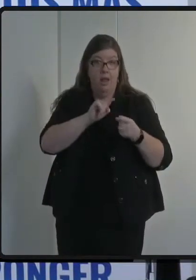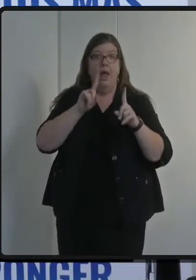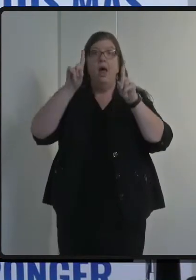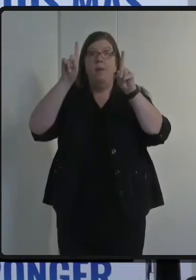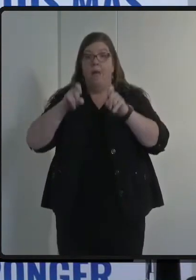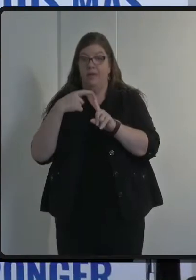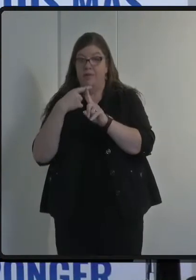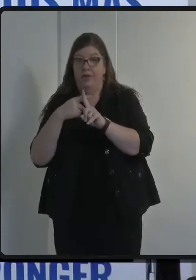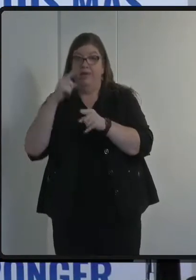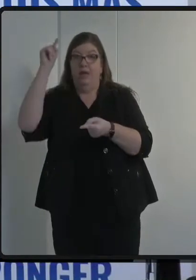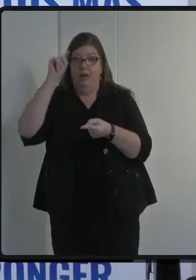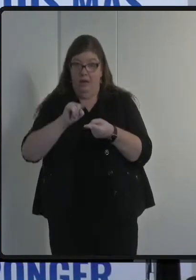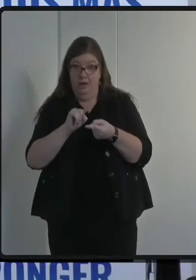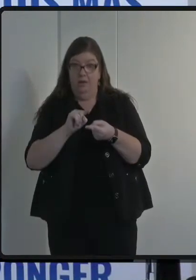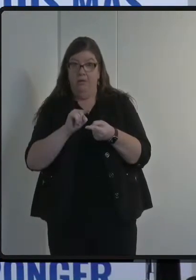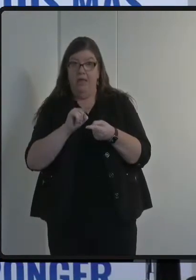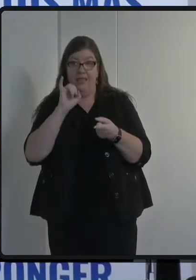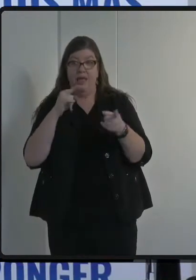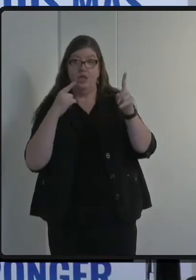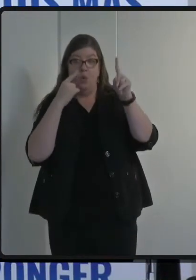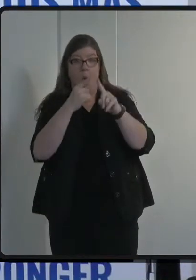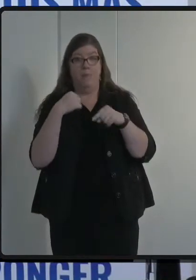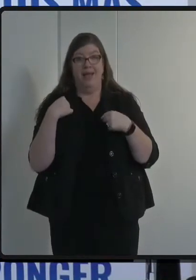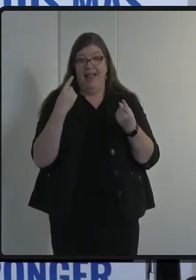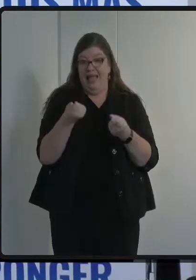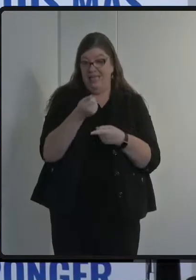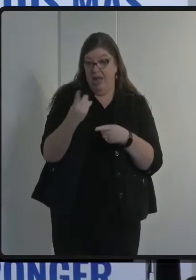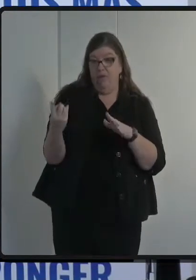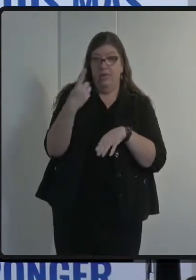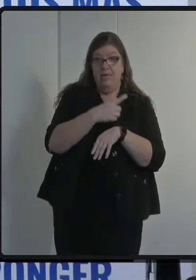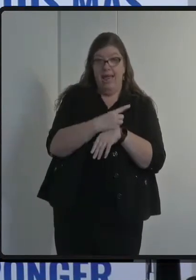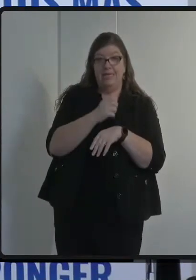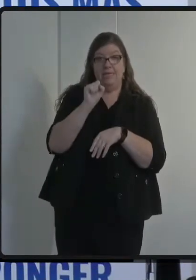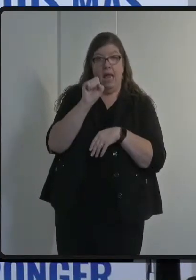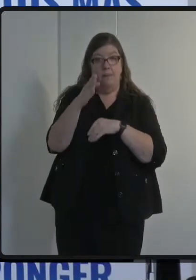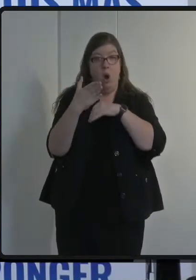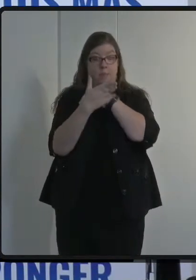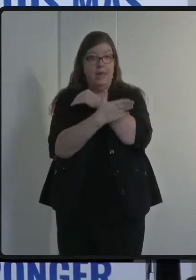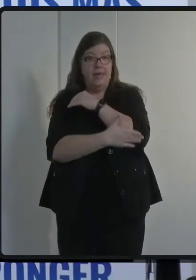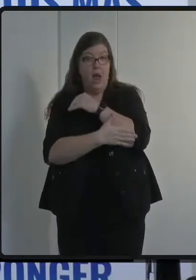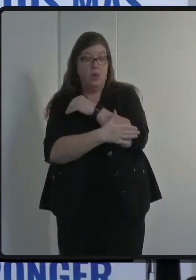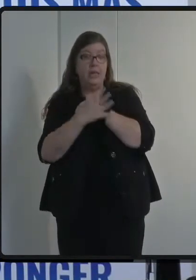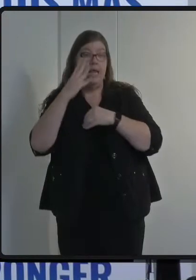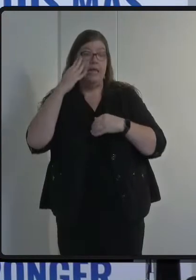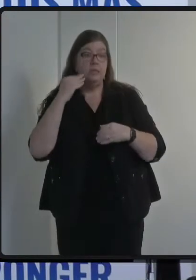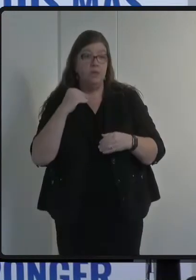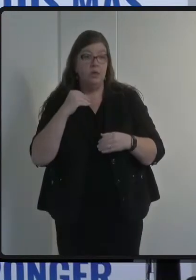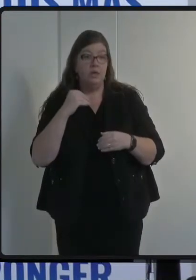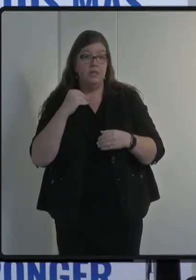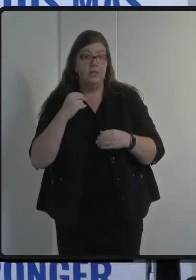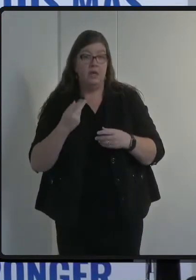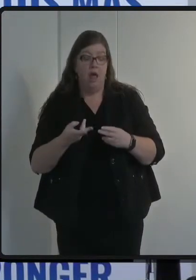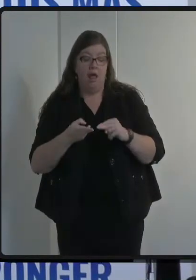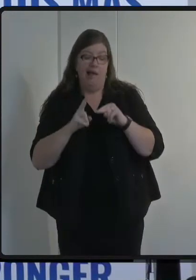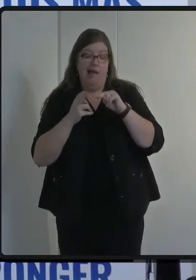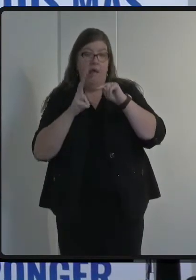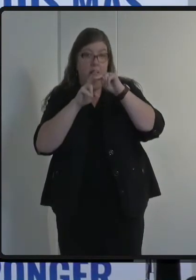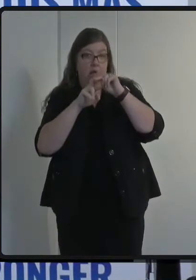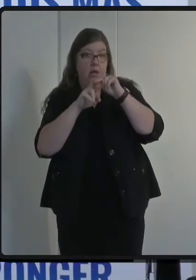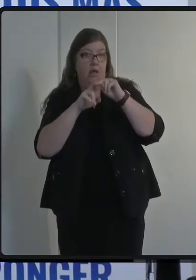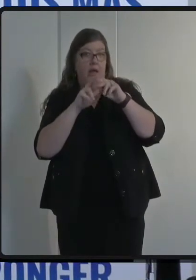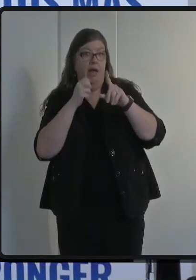positivity. However, in the last several days, Santa Barbara County experienced an uptick in cases